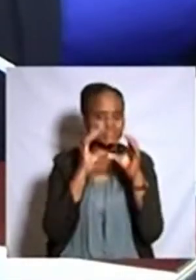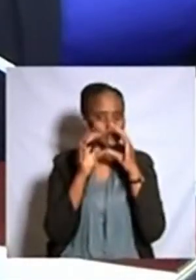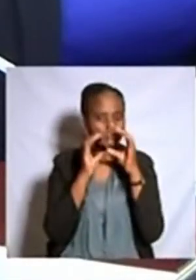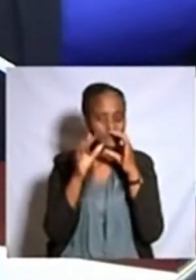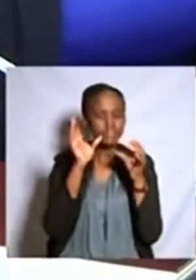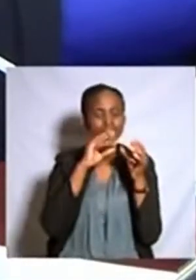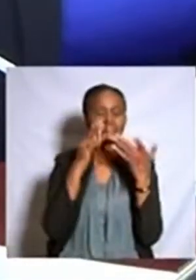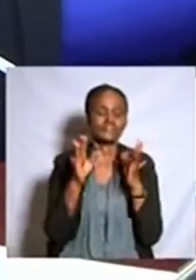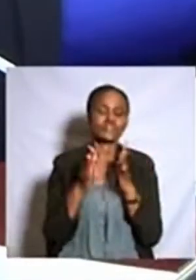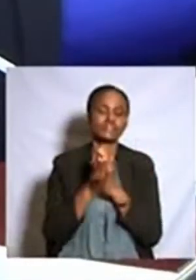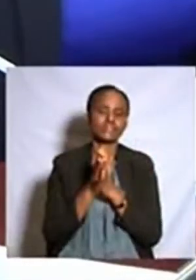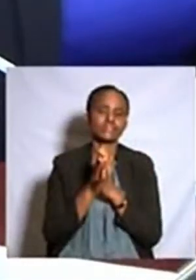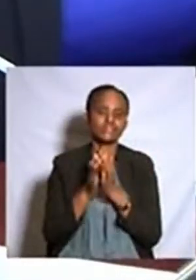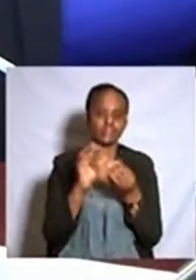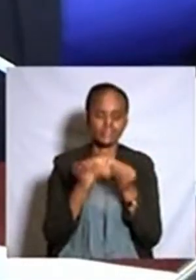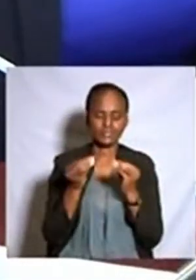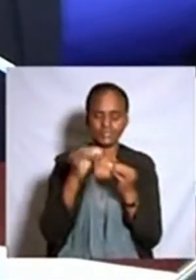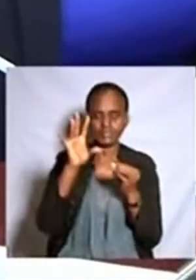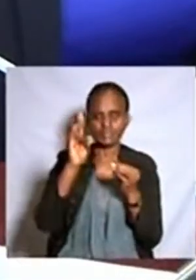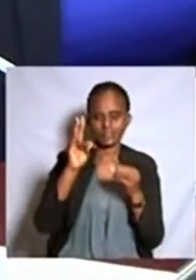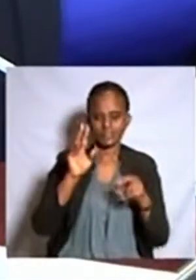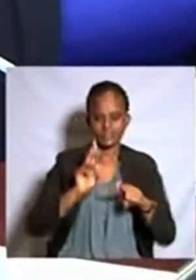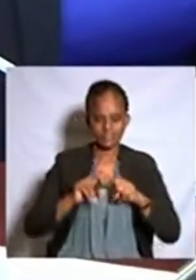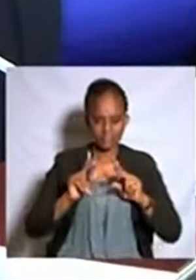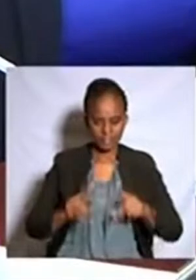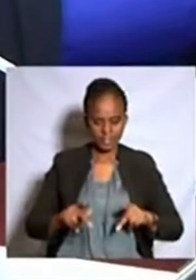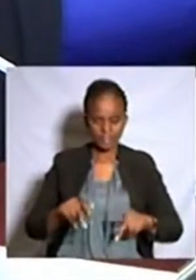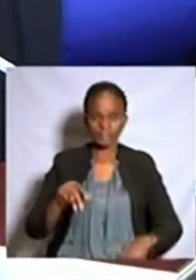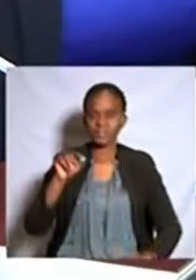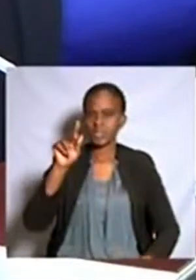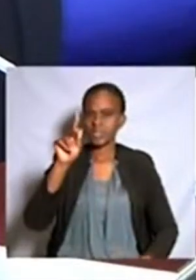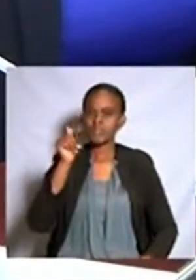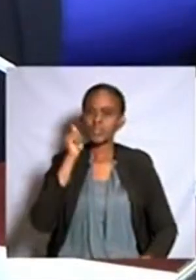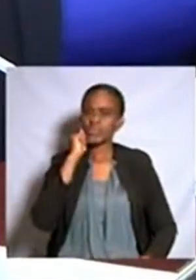to. Item 7, Chair, is Munungu Thomas